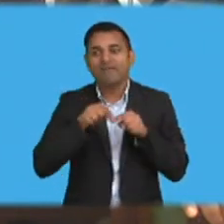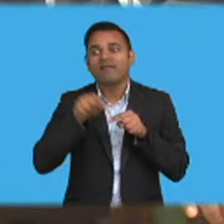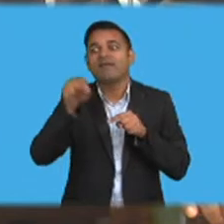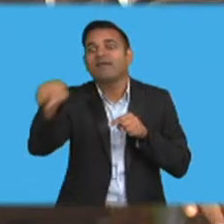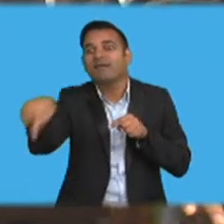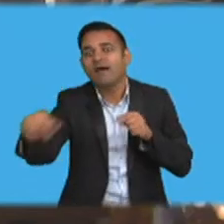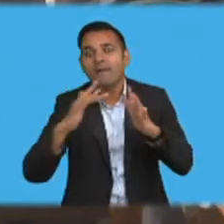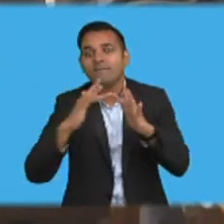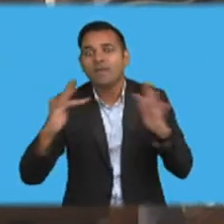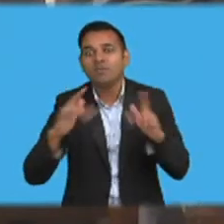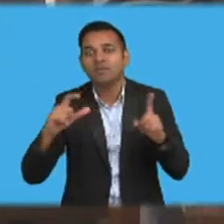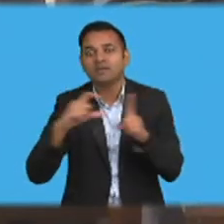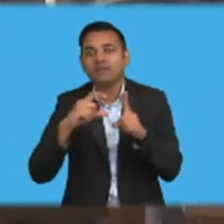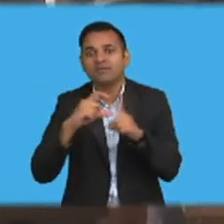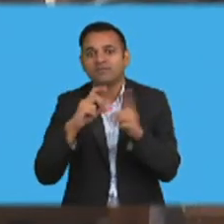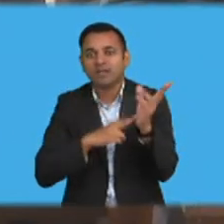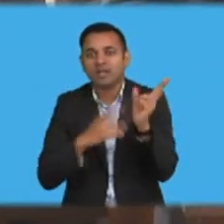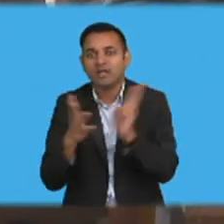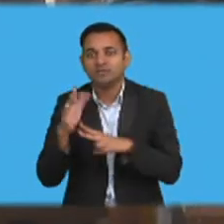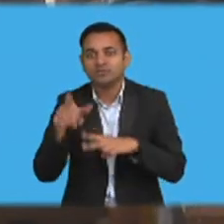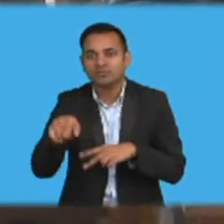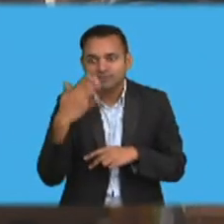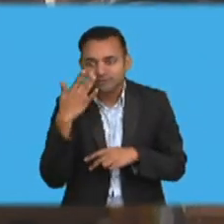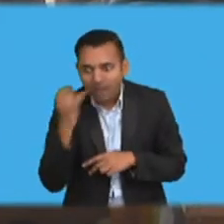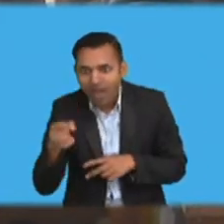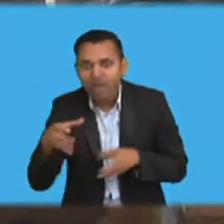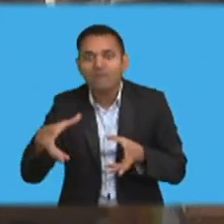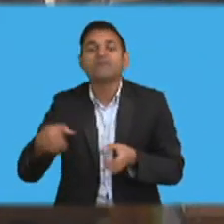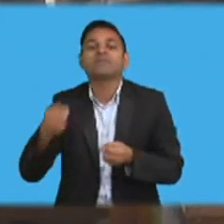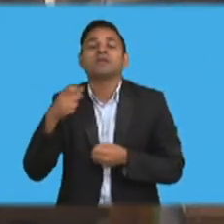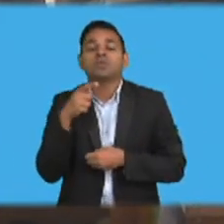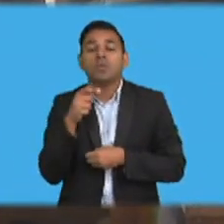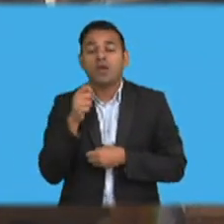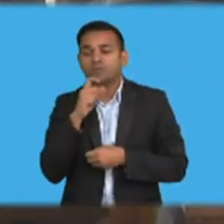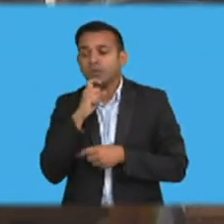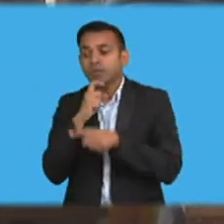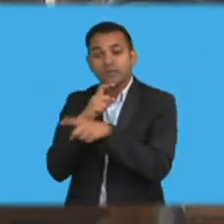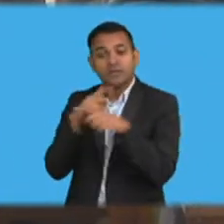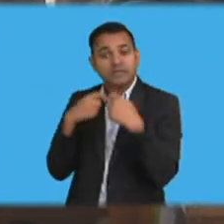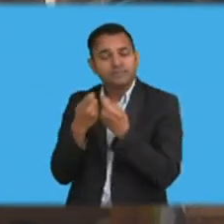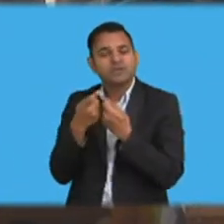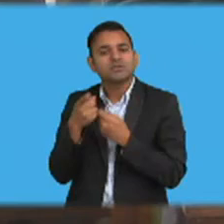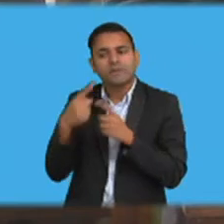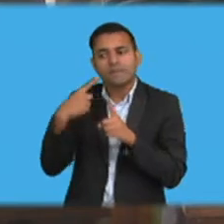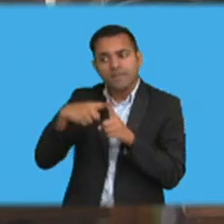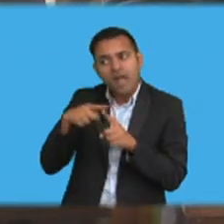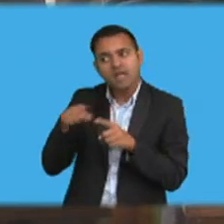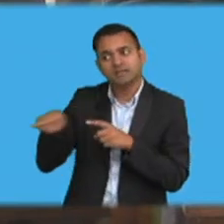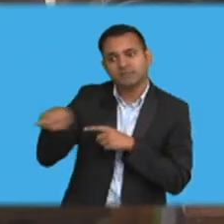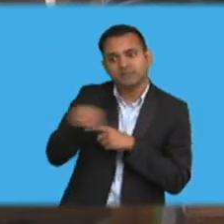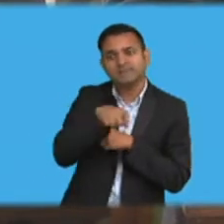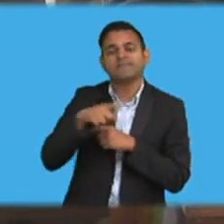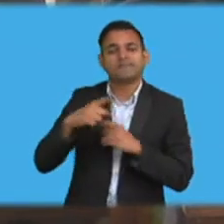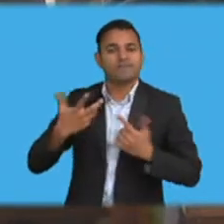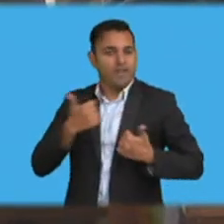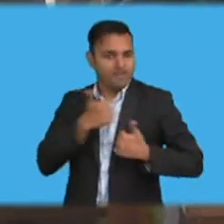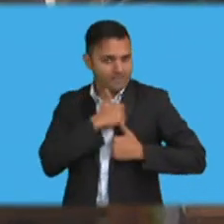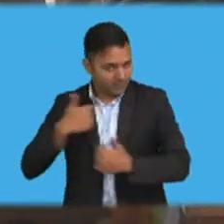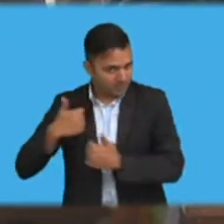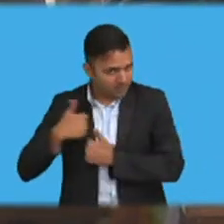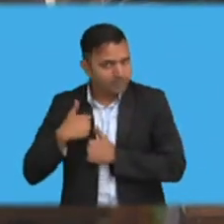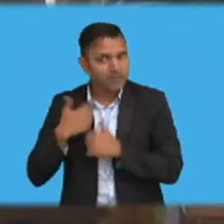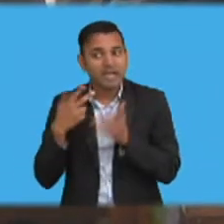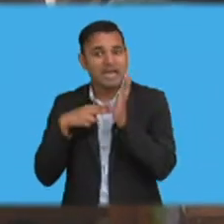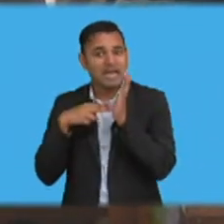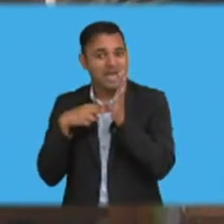Administrator Maduata, Police Special Response Unit North, and the RFMF Military Operations North were